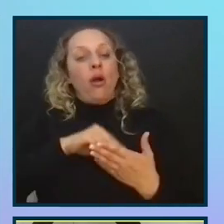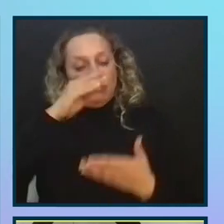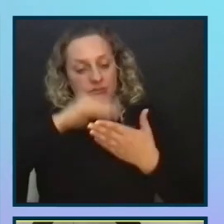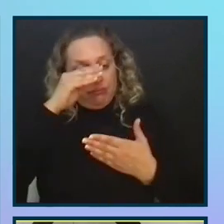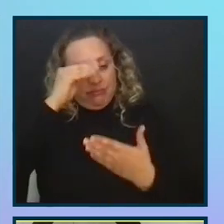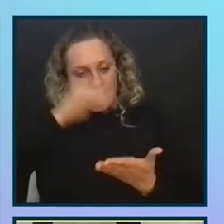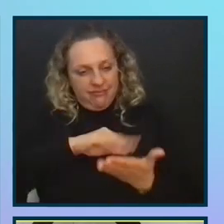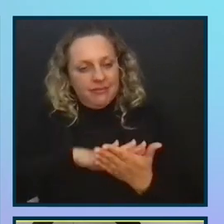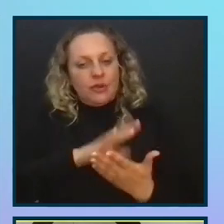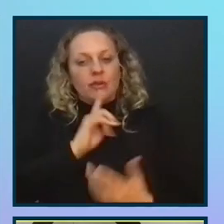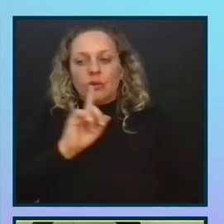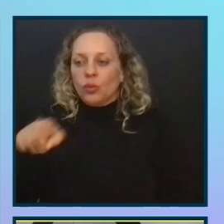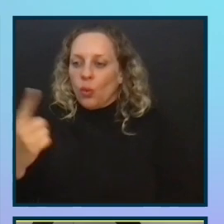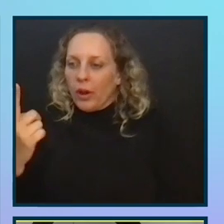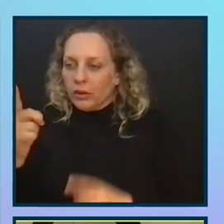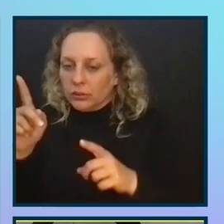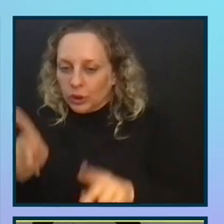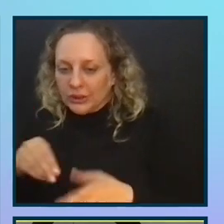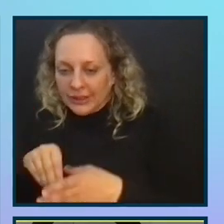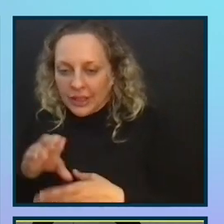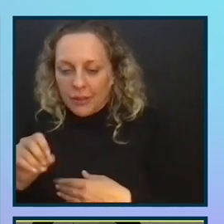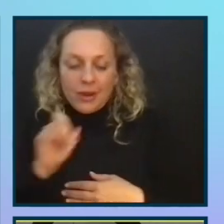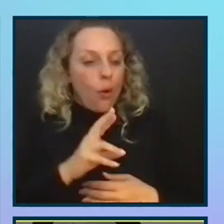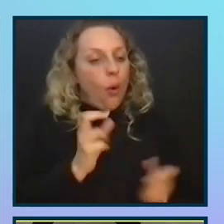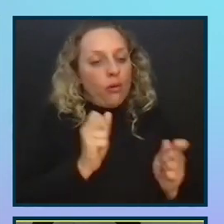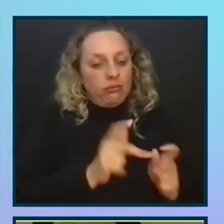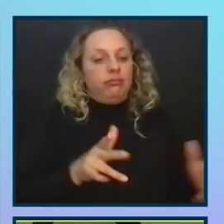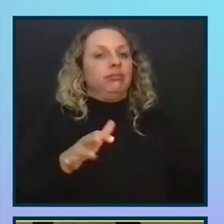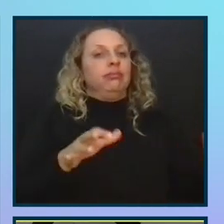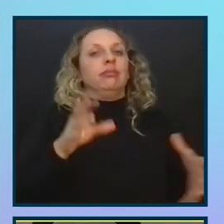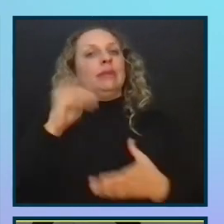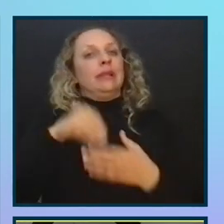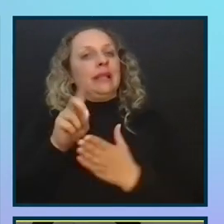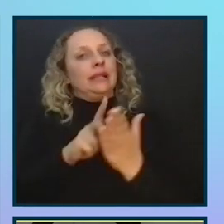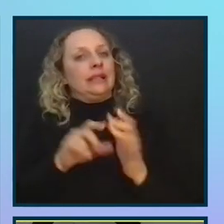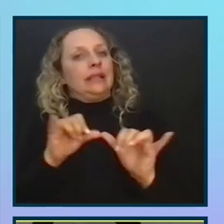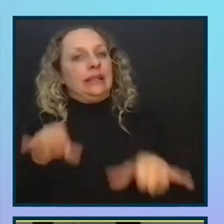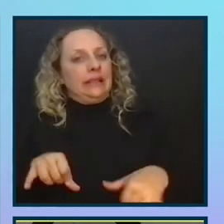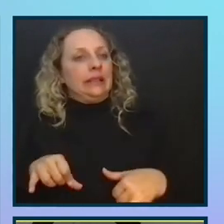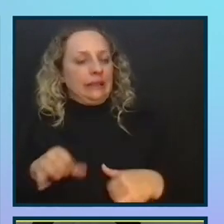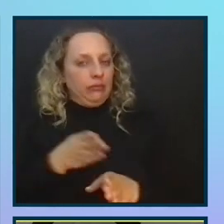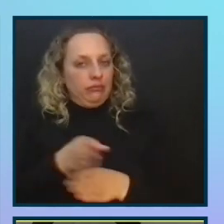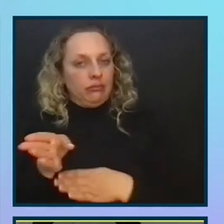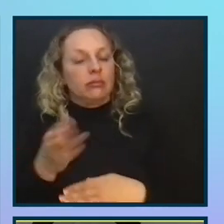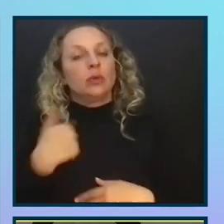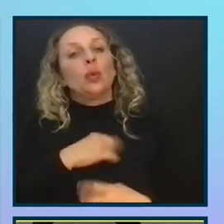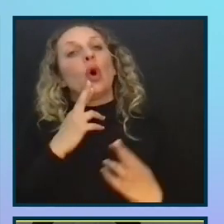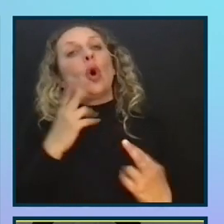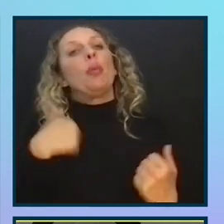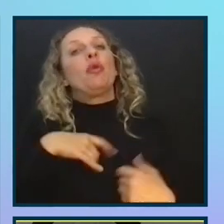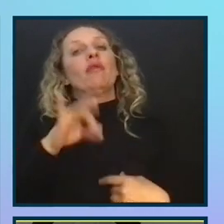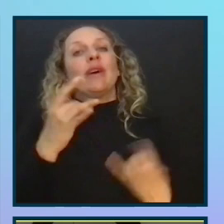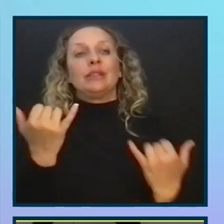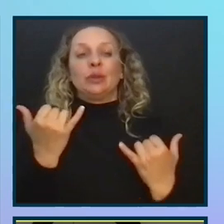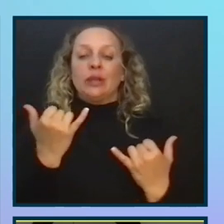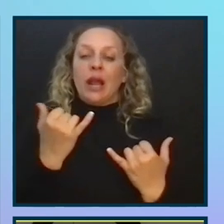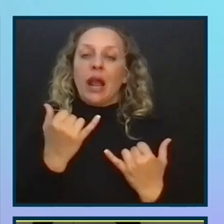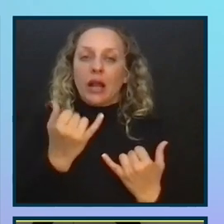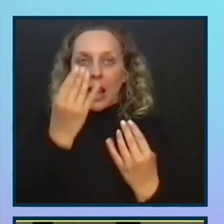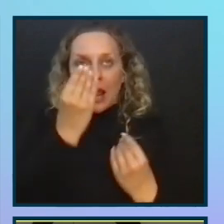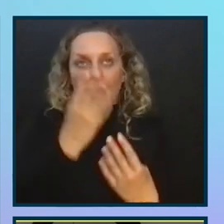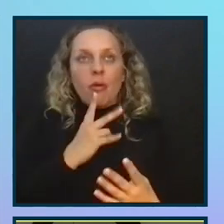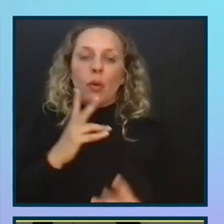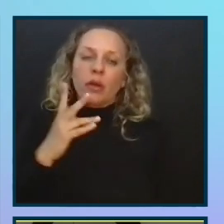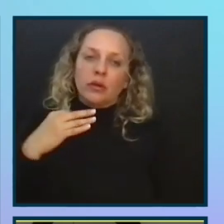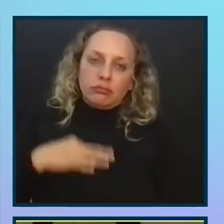a single accessibility contributor working within the design system space. So we really hope you find today's topic useful, and we would love